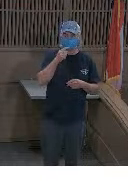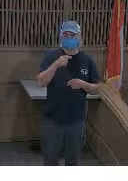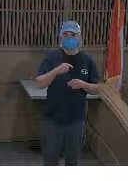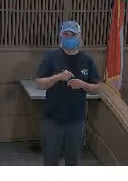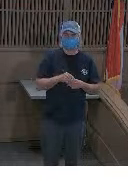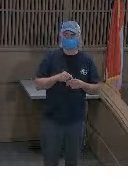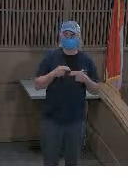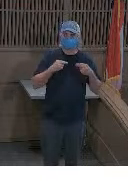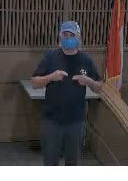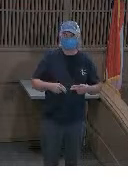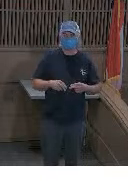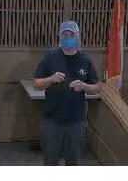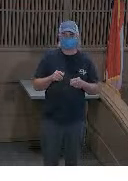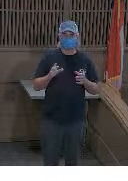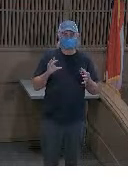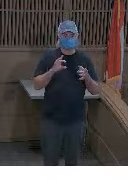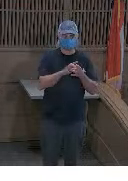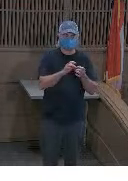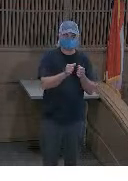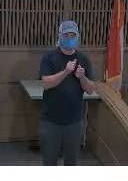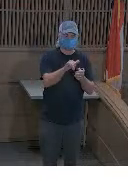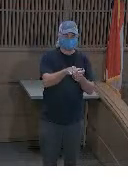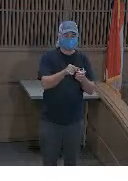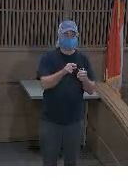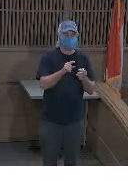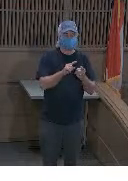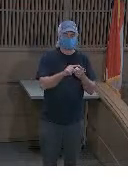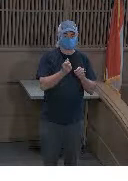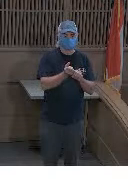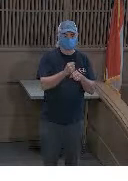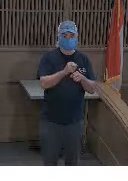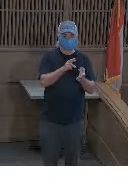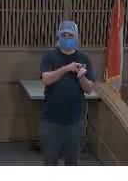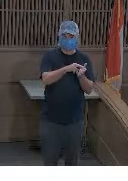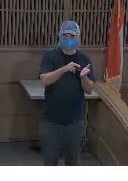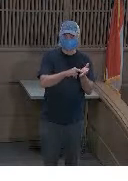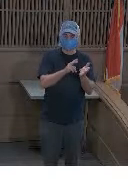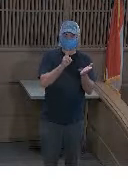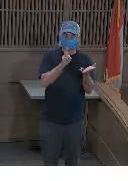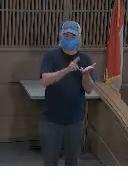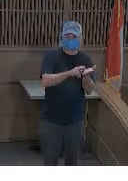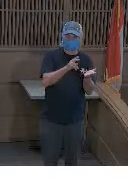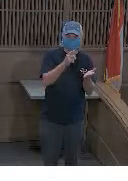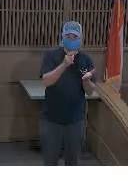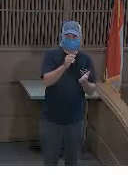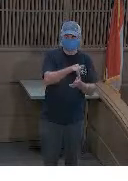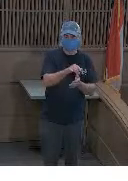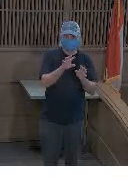can pre-register with a link, with a QR code, or a phone call.